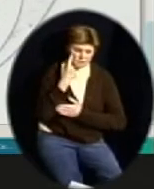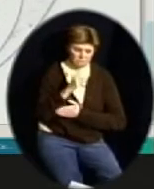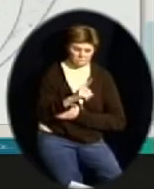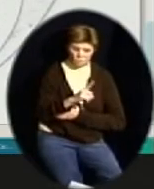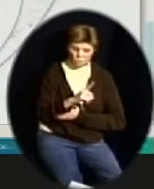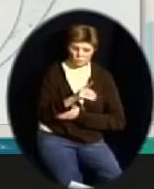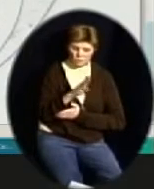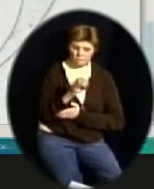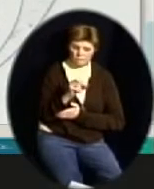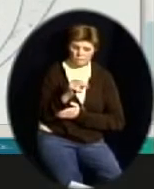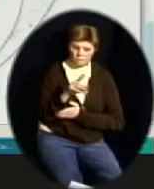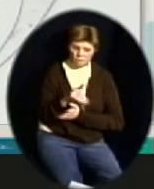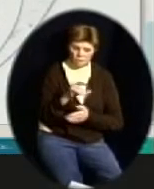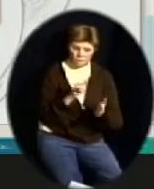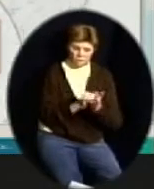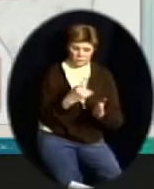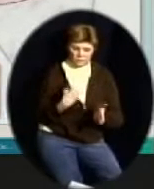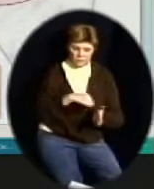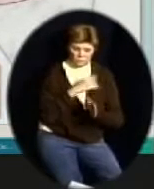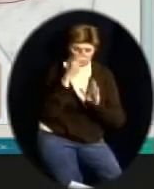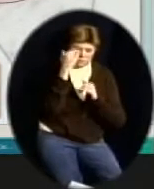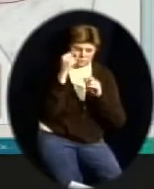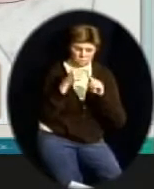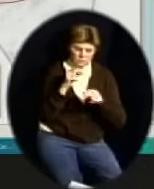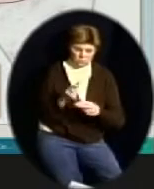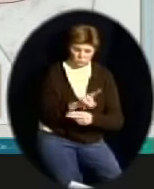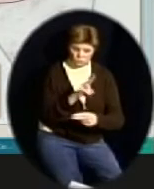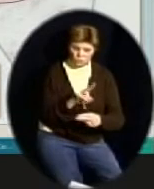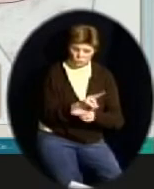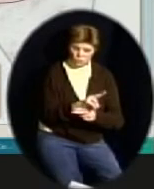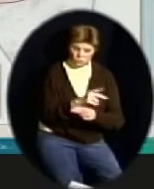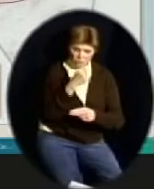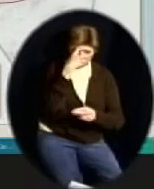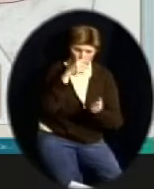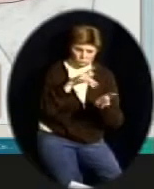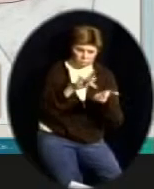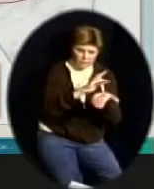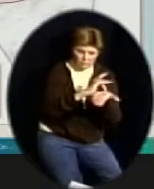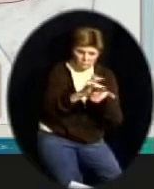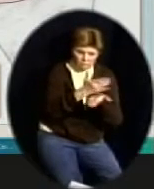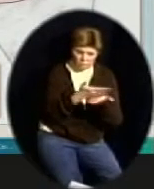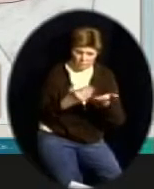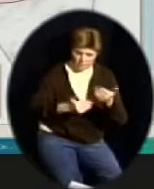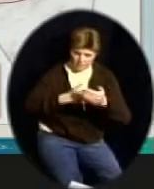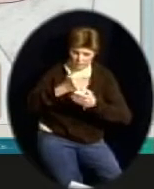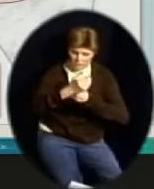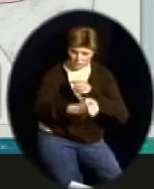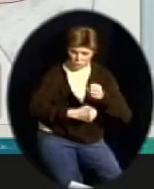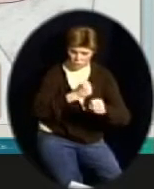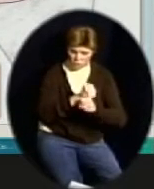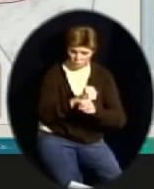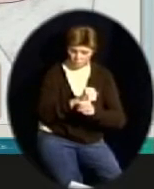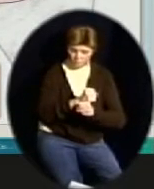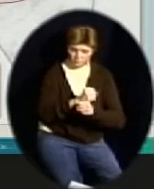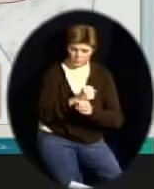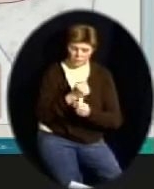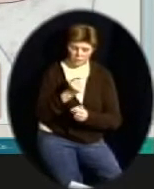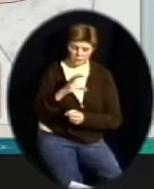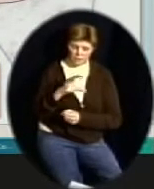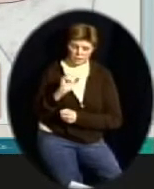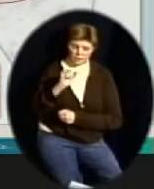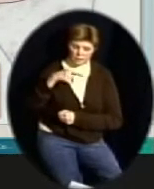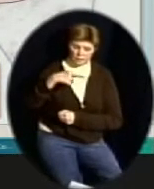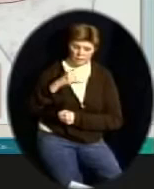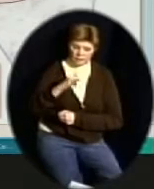bond for the next bond and interest payment. Capital outlay fund is a fund that we have talked about extensively, and right